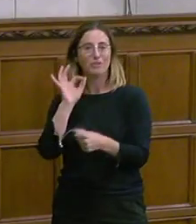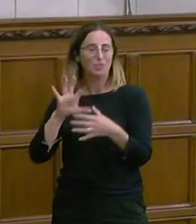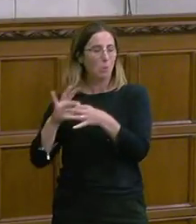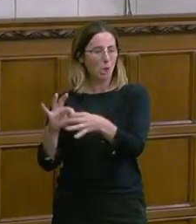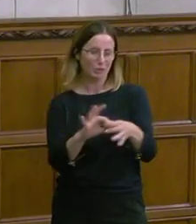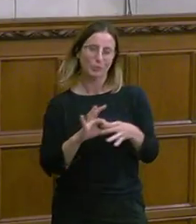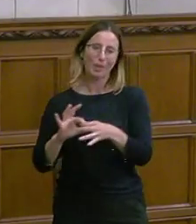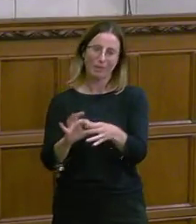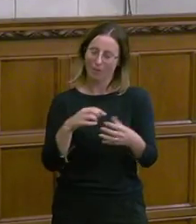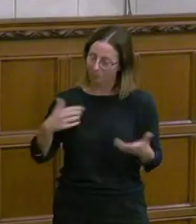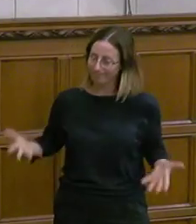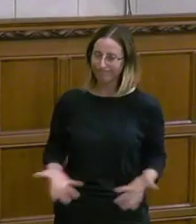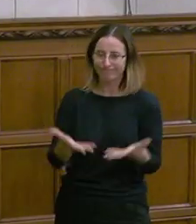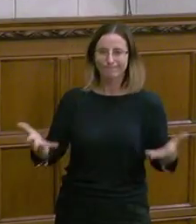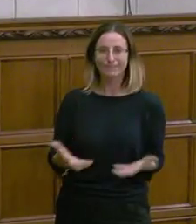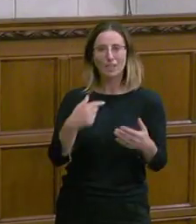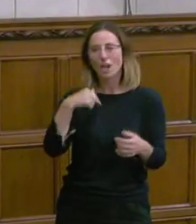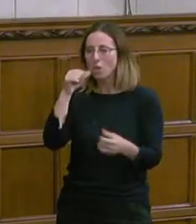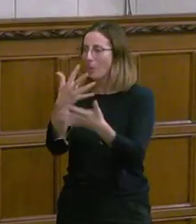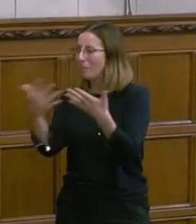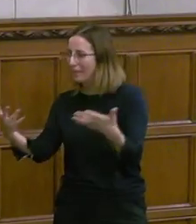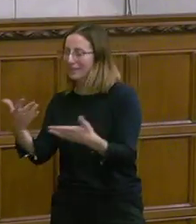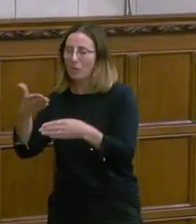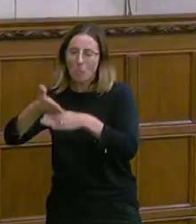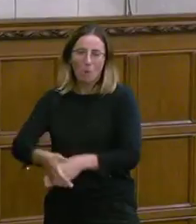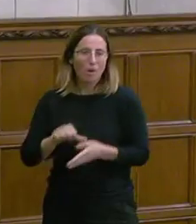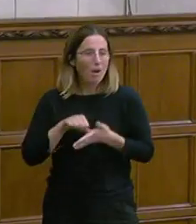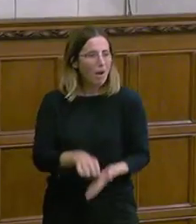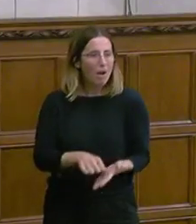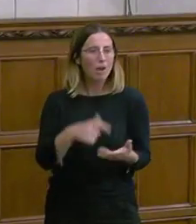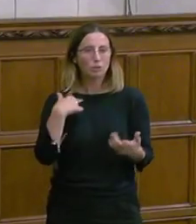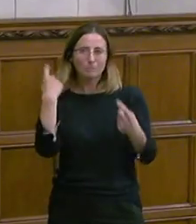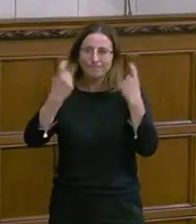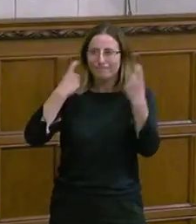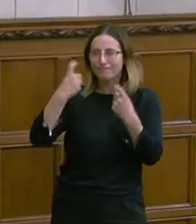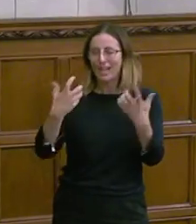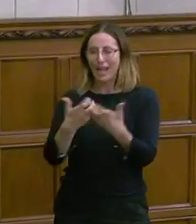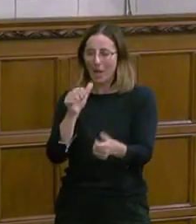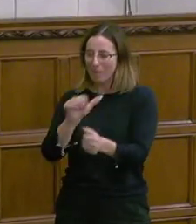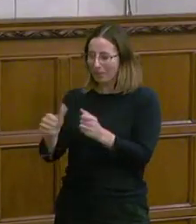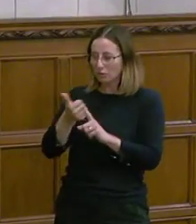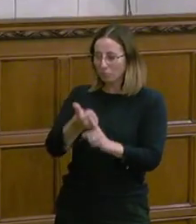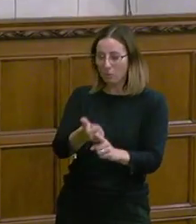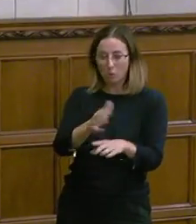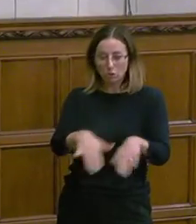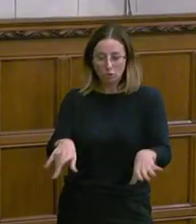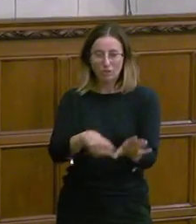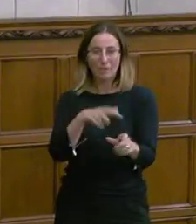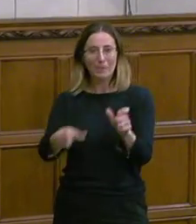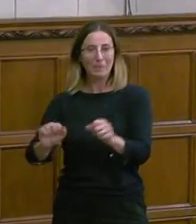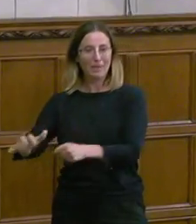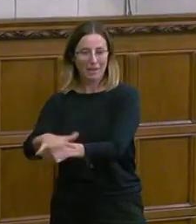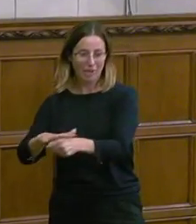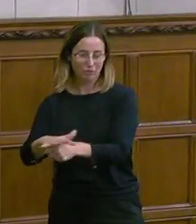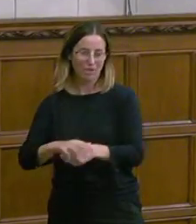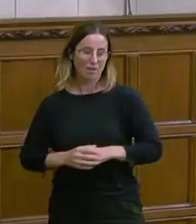will be considering how best to support the sensory impaired children and young people in their area, including working